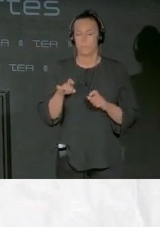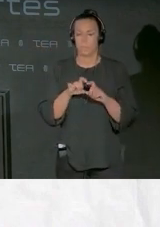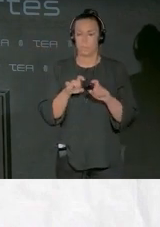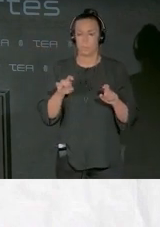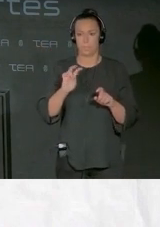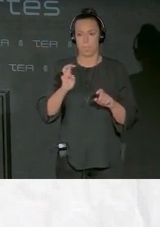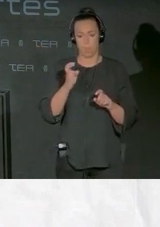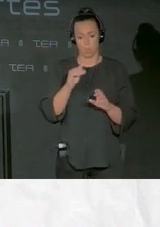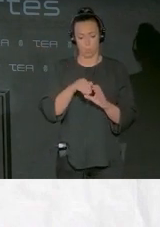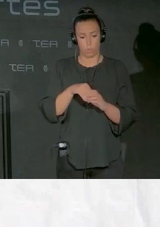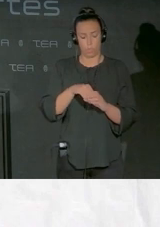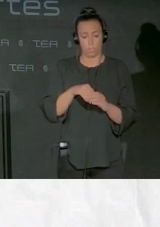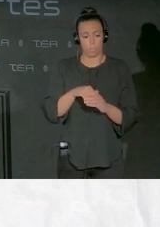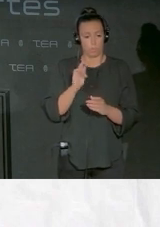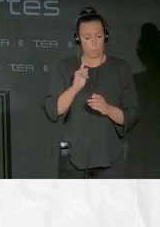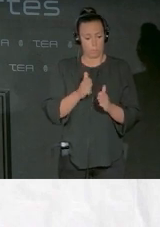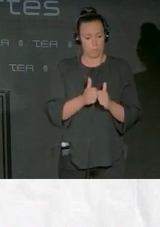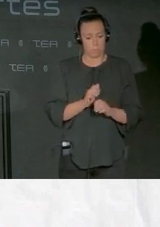Okay,